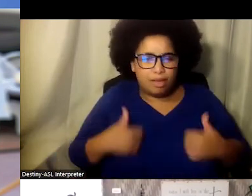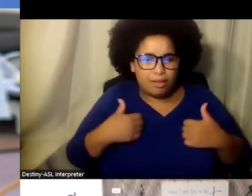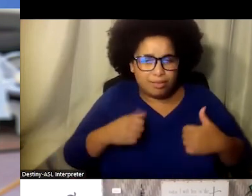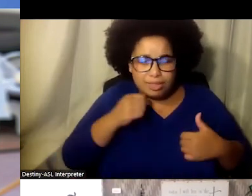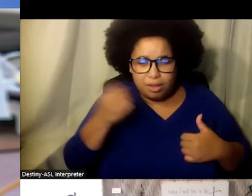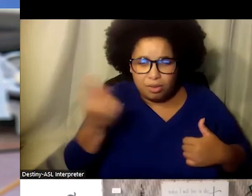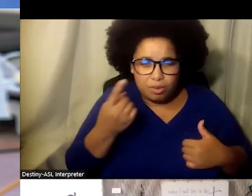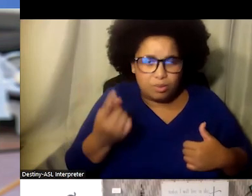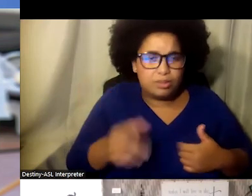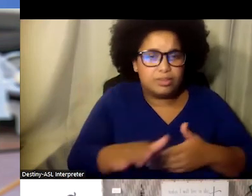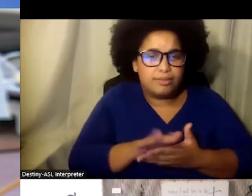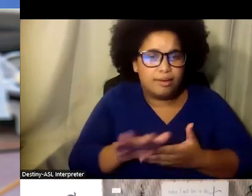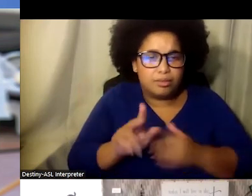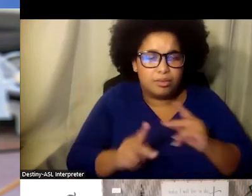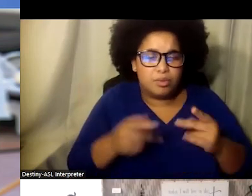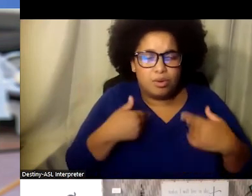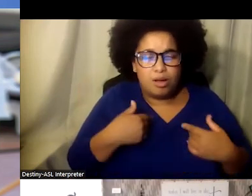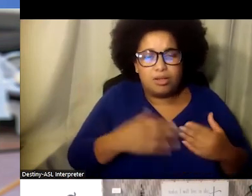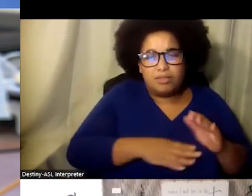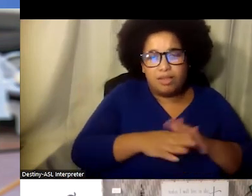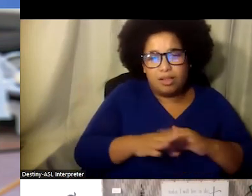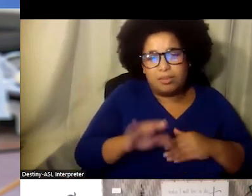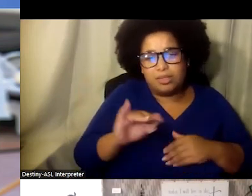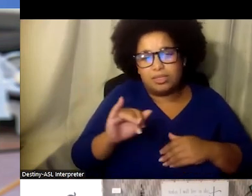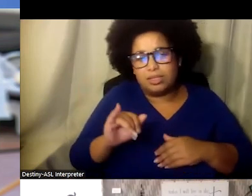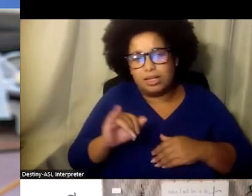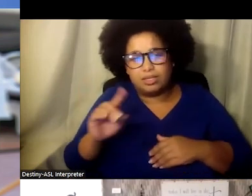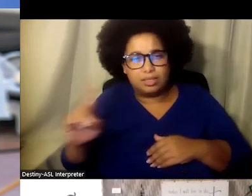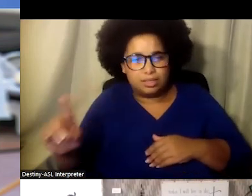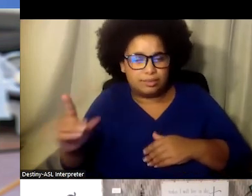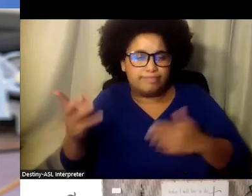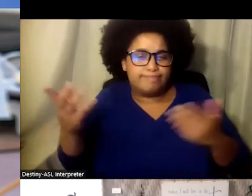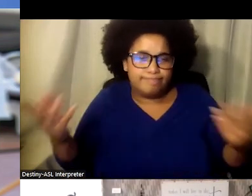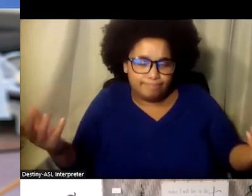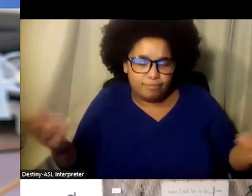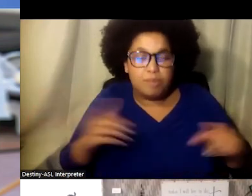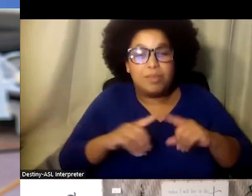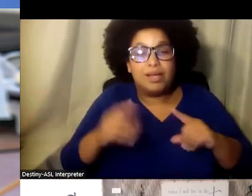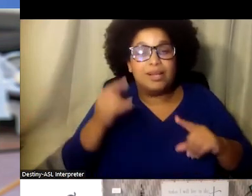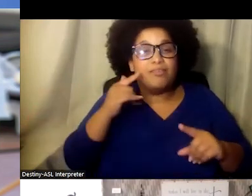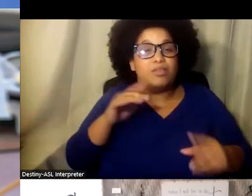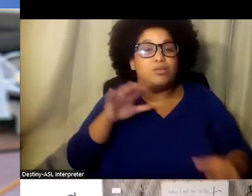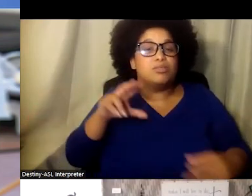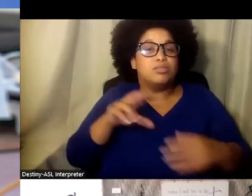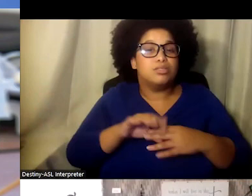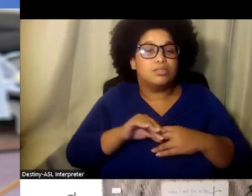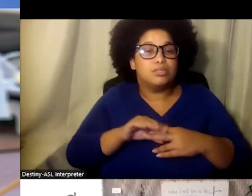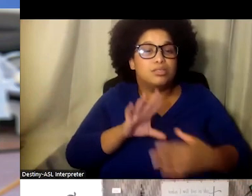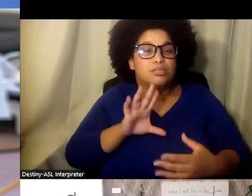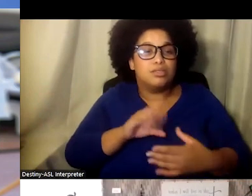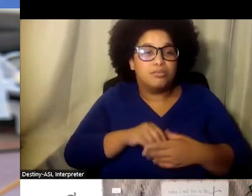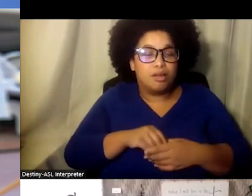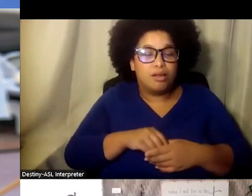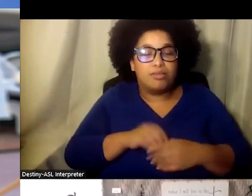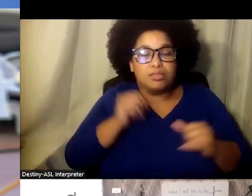with developmental and intellectual disabilities. But if you tap into the incredible network of aging services, as